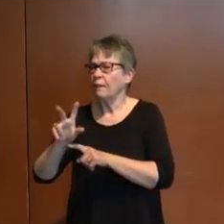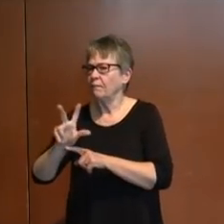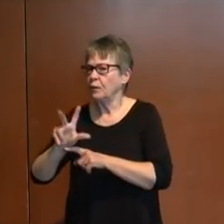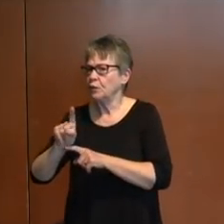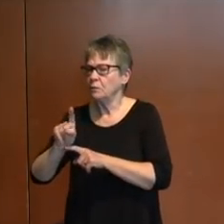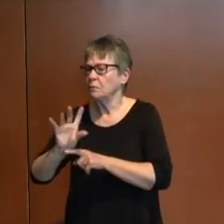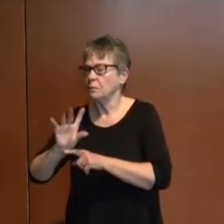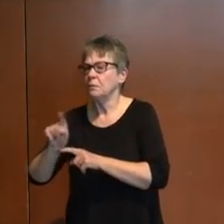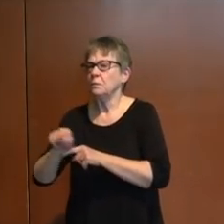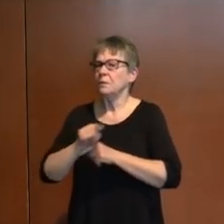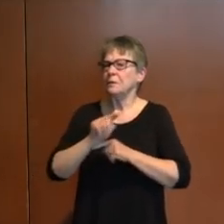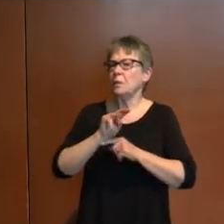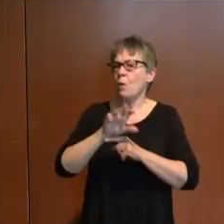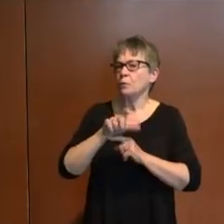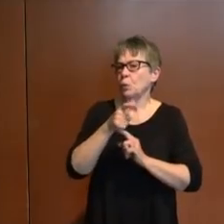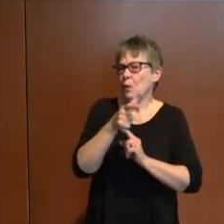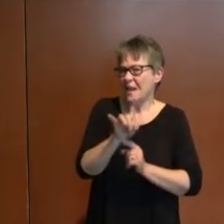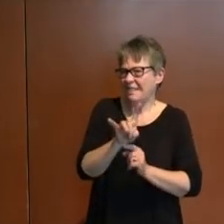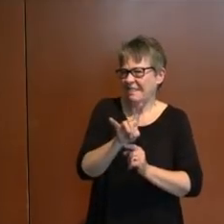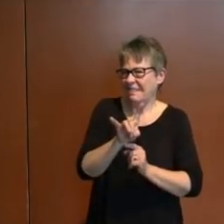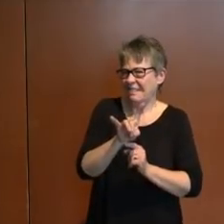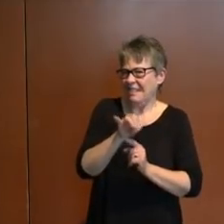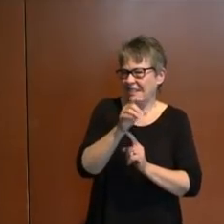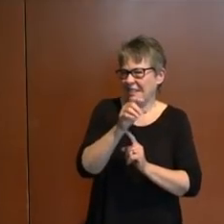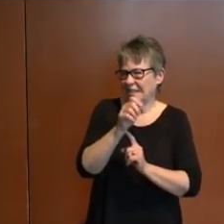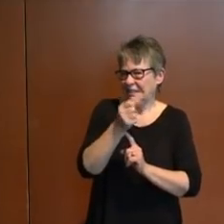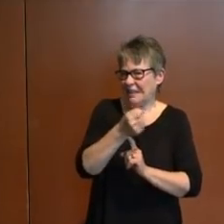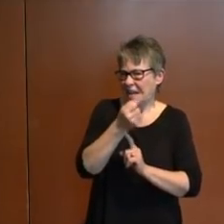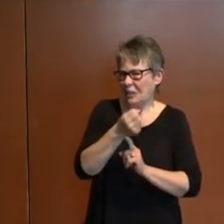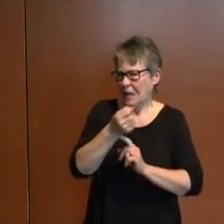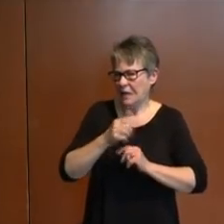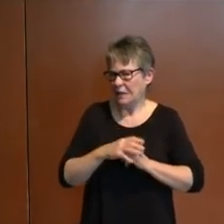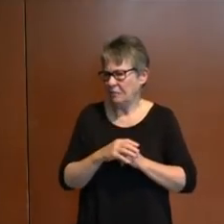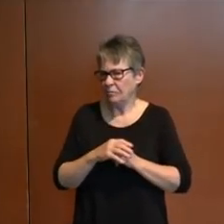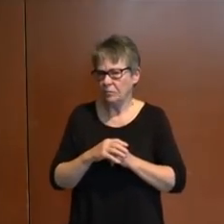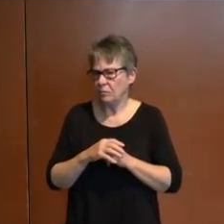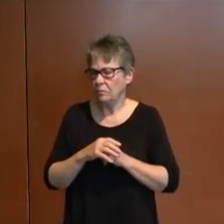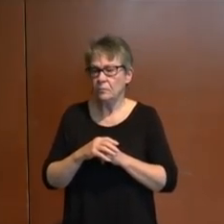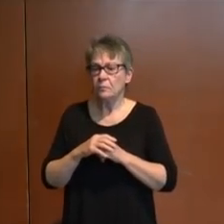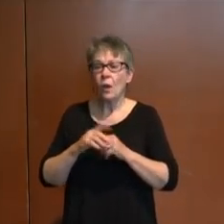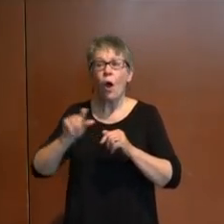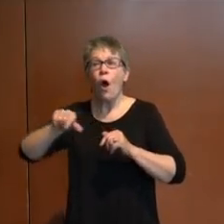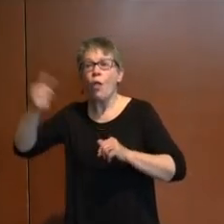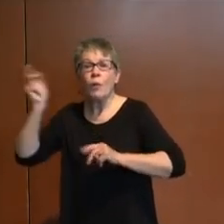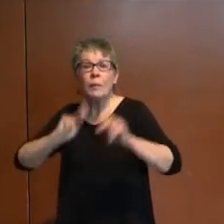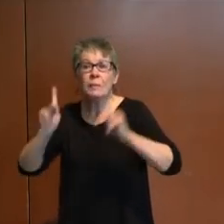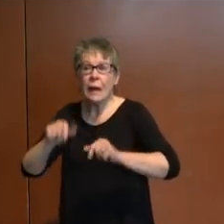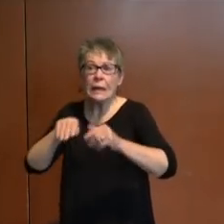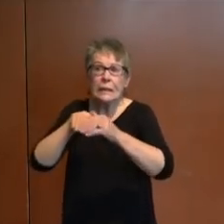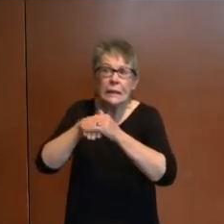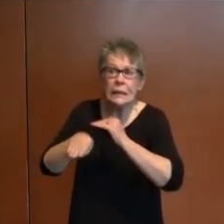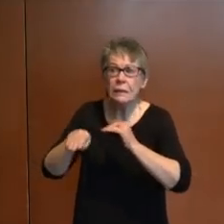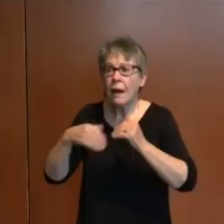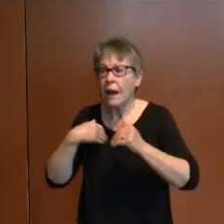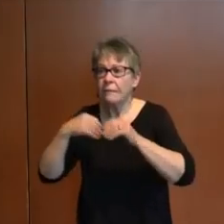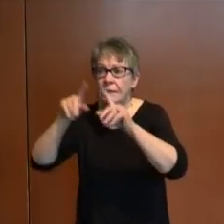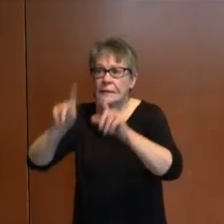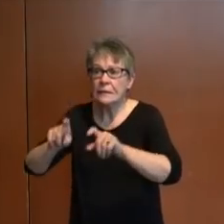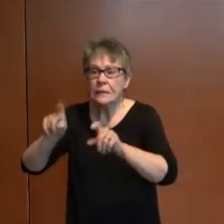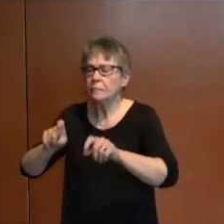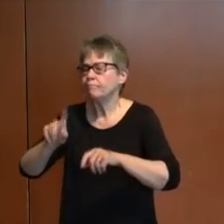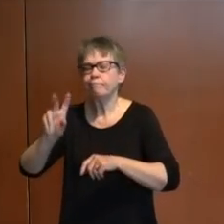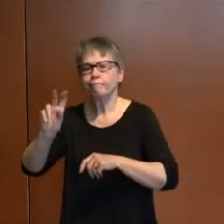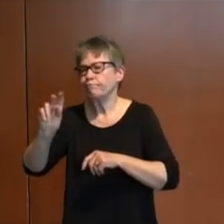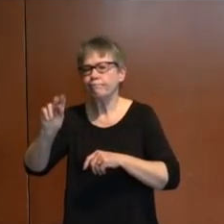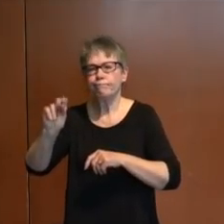not be able to access these sites on this Saturday. And then starting on Sunday, March 29th, these sites will move